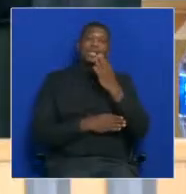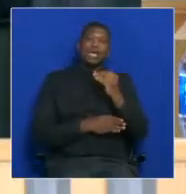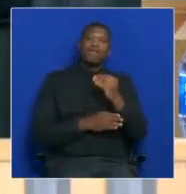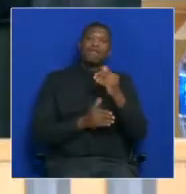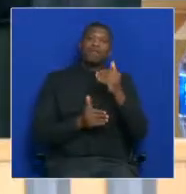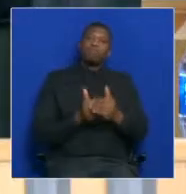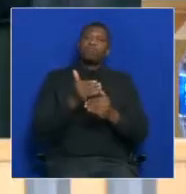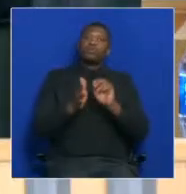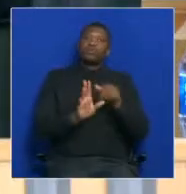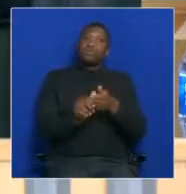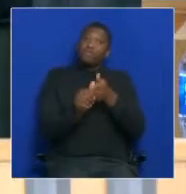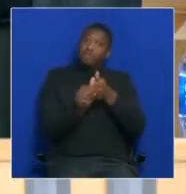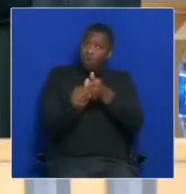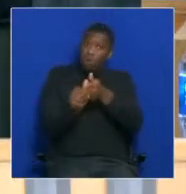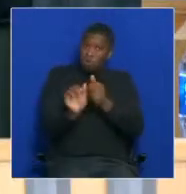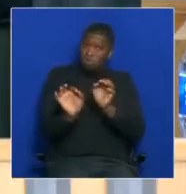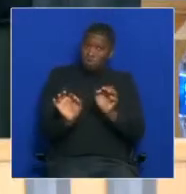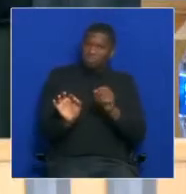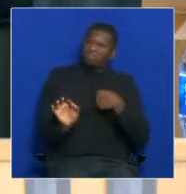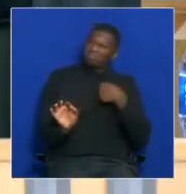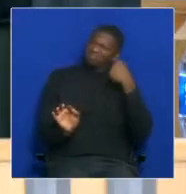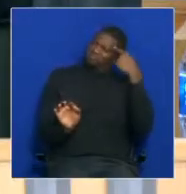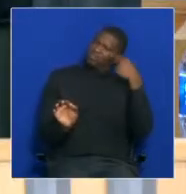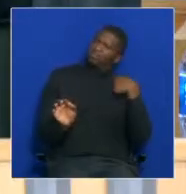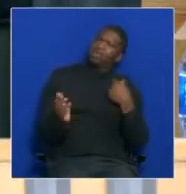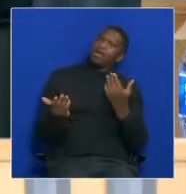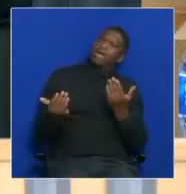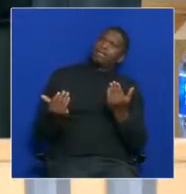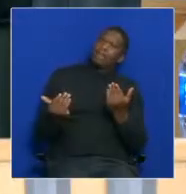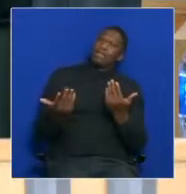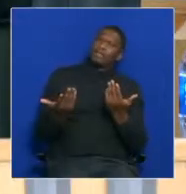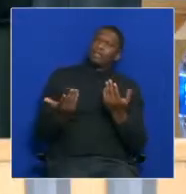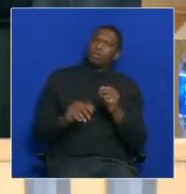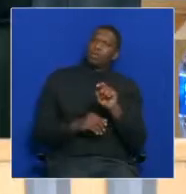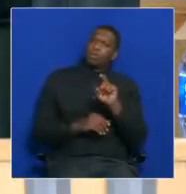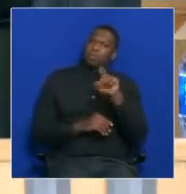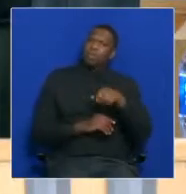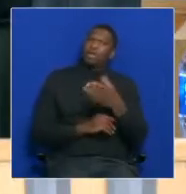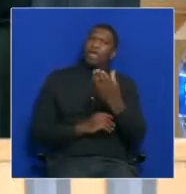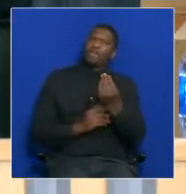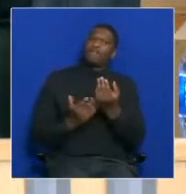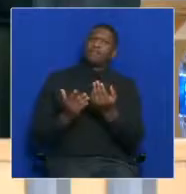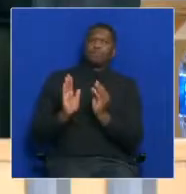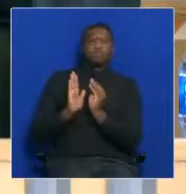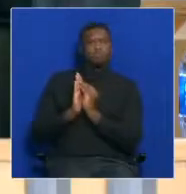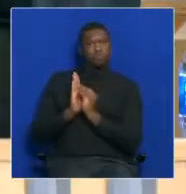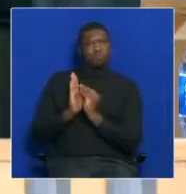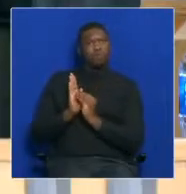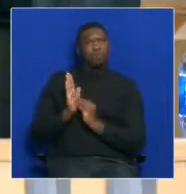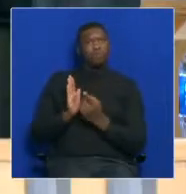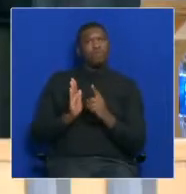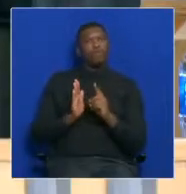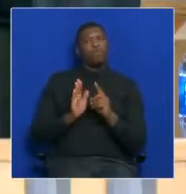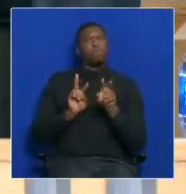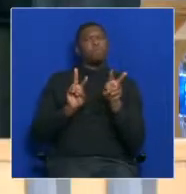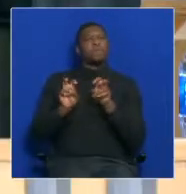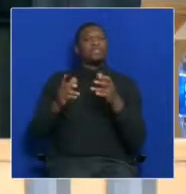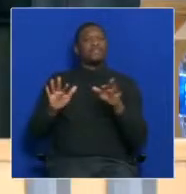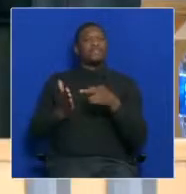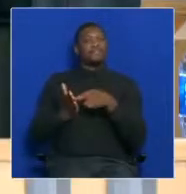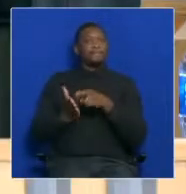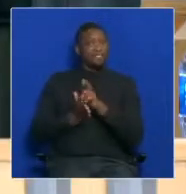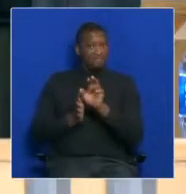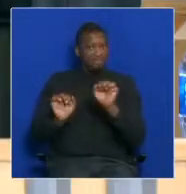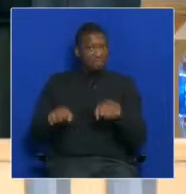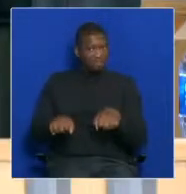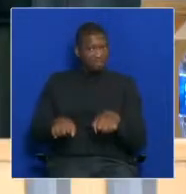would expect that somewhere you have a record of matters that have been referred. And I would